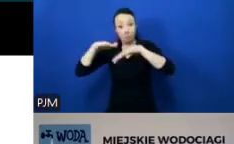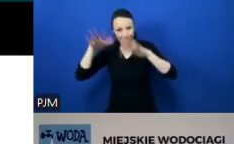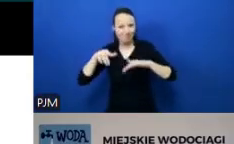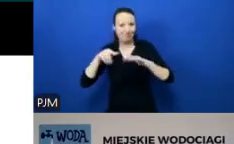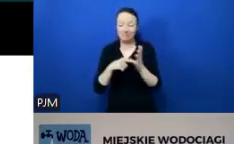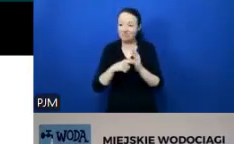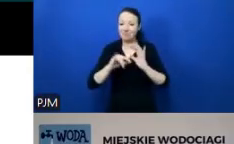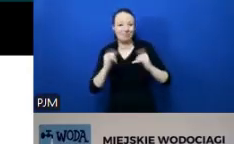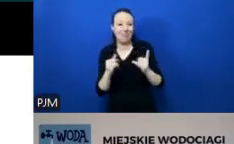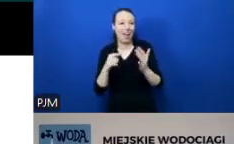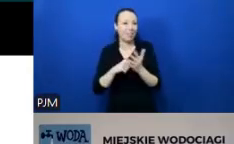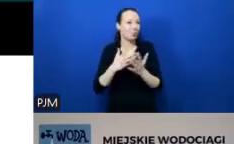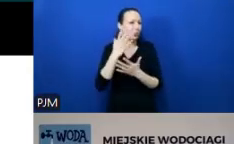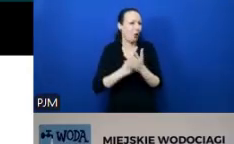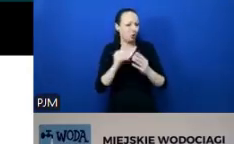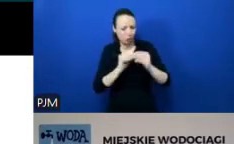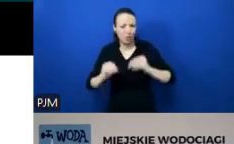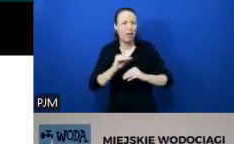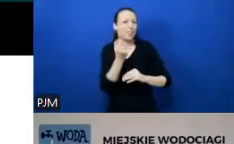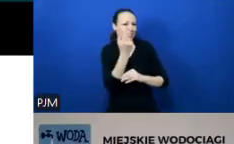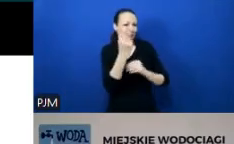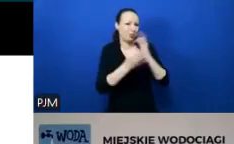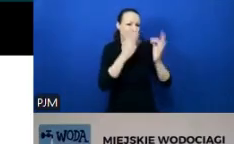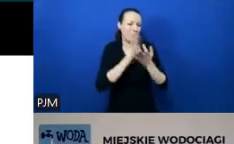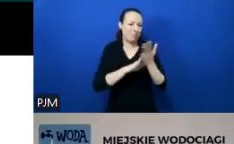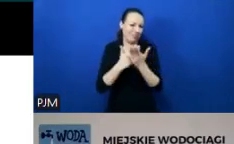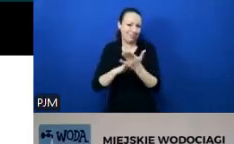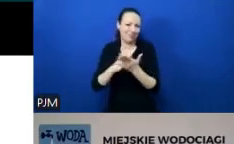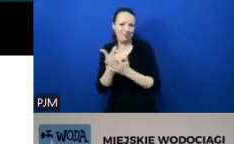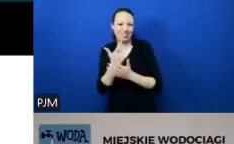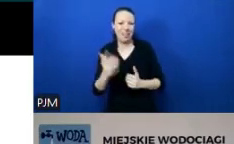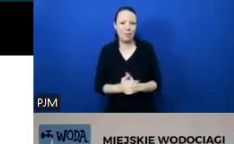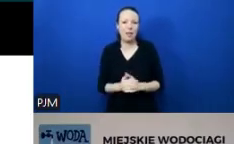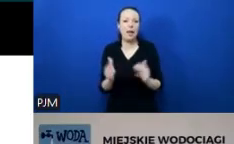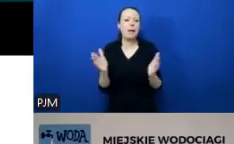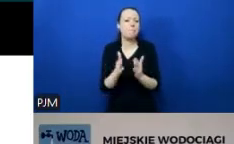rainwater management systems, this green and blue infrastructure,